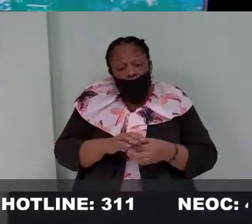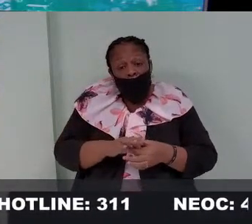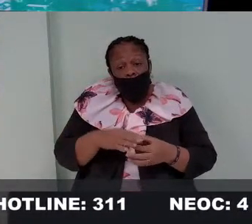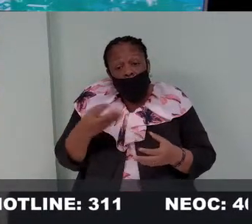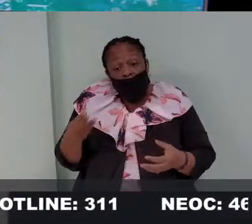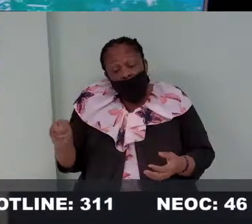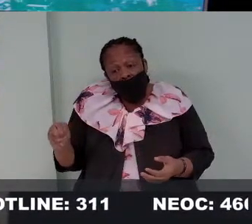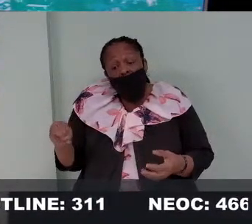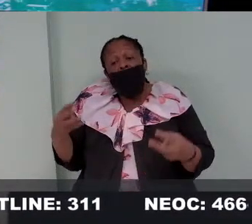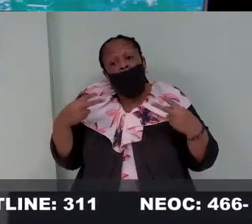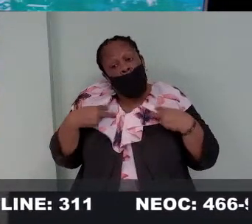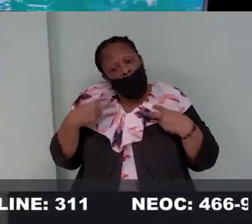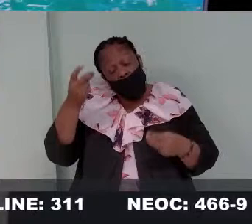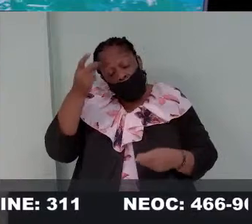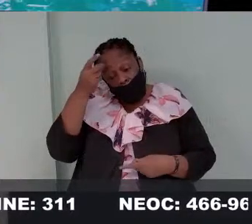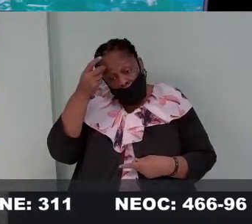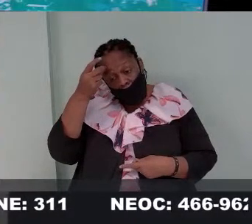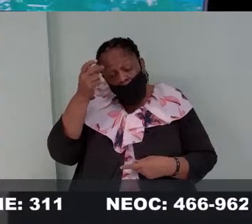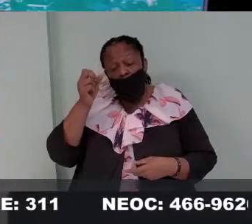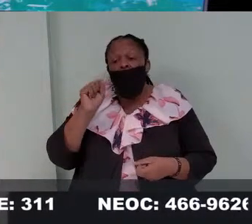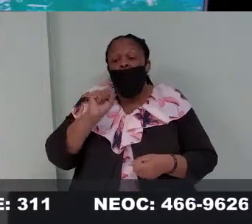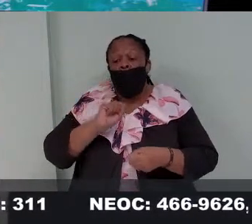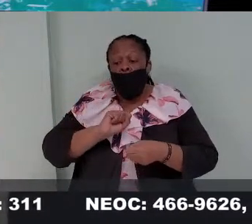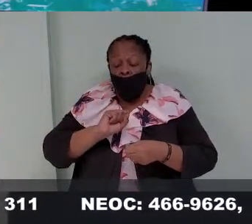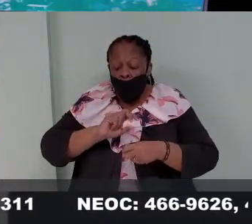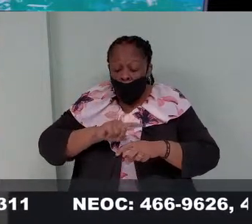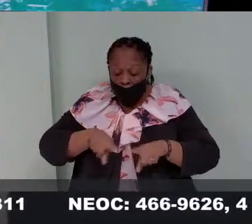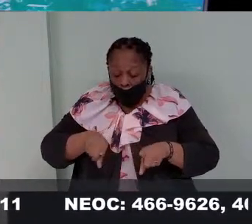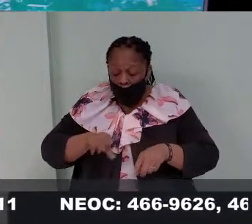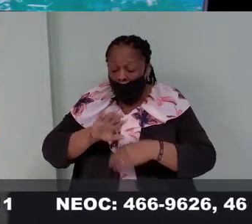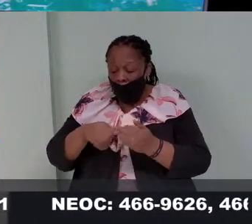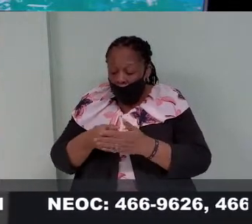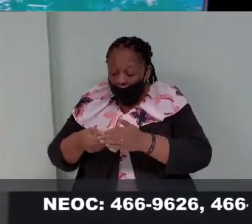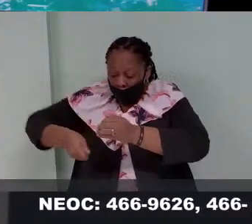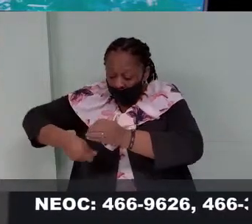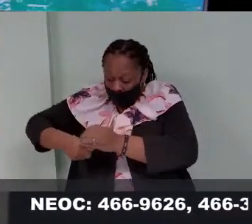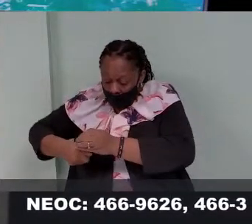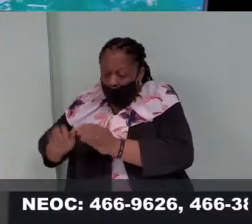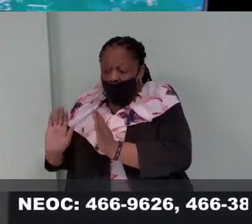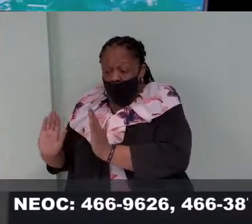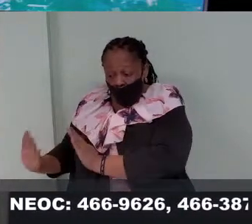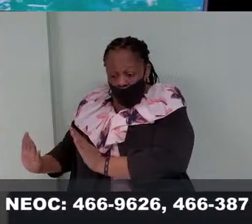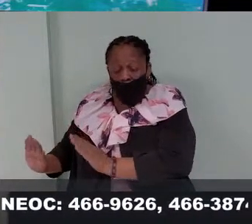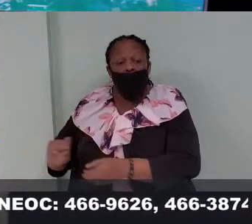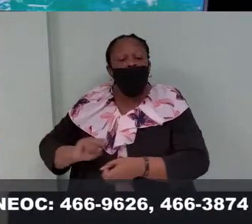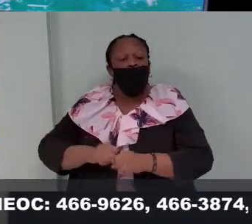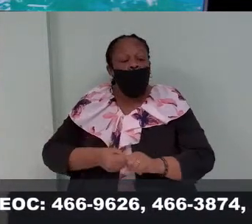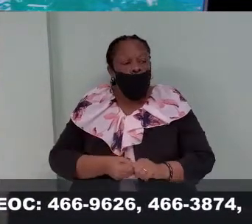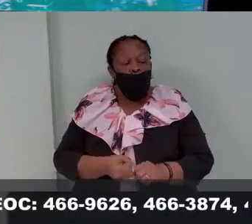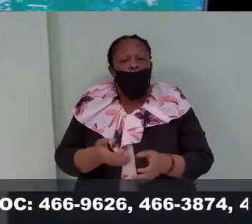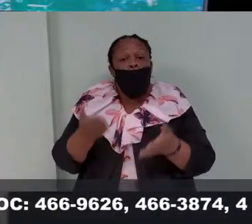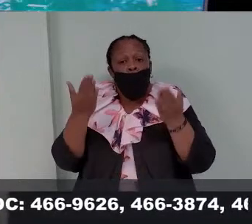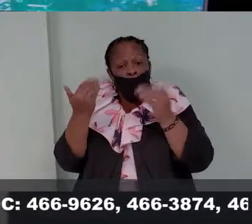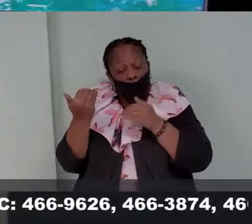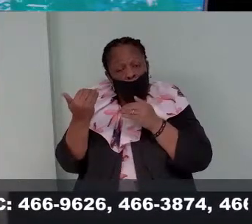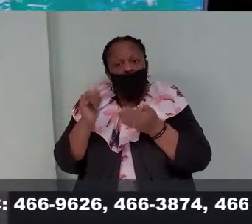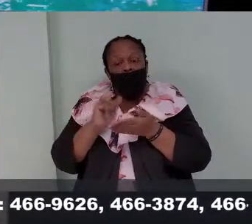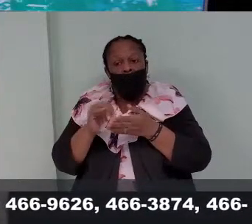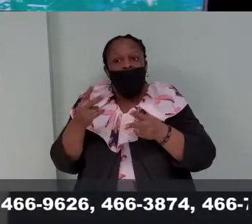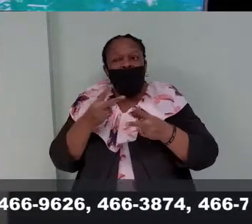the systems and mechanisms put in place would be able to assist us in keeping St. Kitts and Nevis